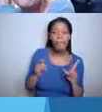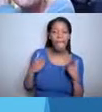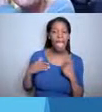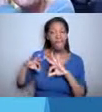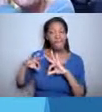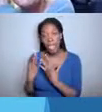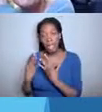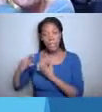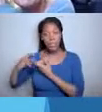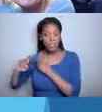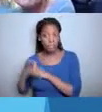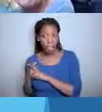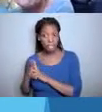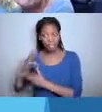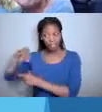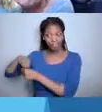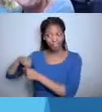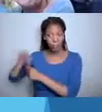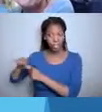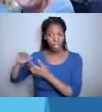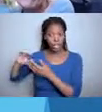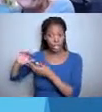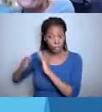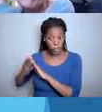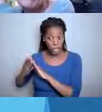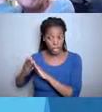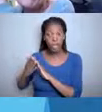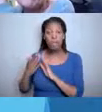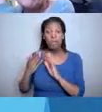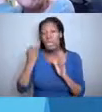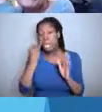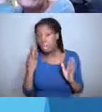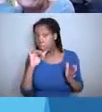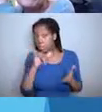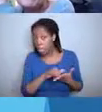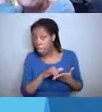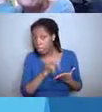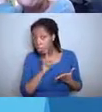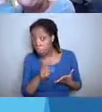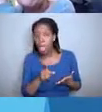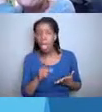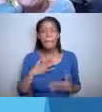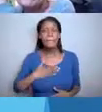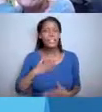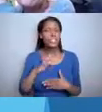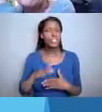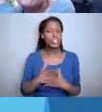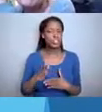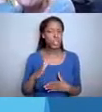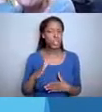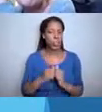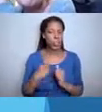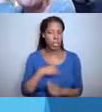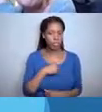that's the case um and you feel comfortable please share that with us because i don't think that necessarily precludes one from applying